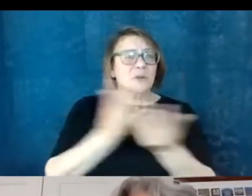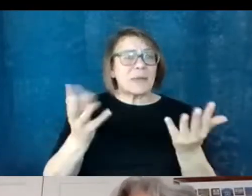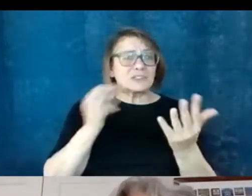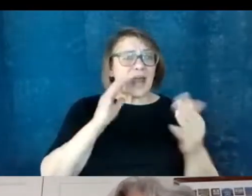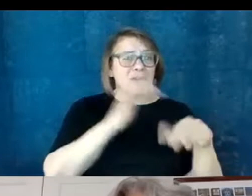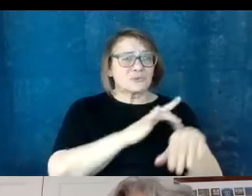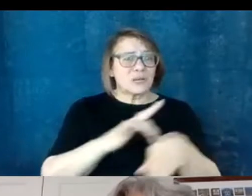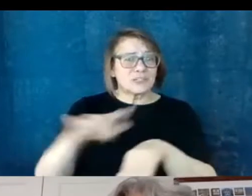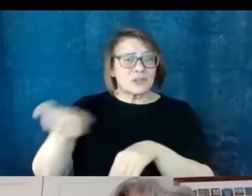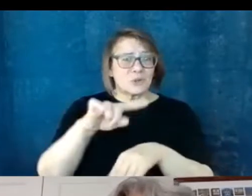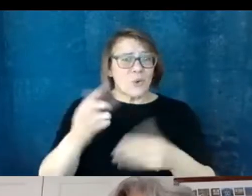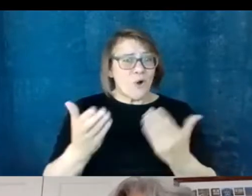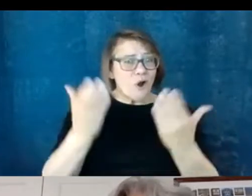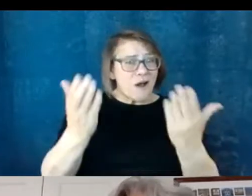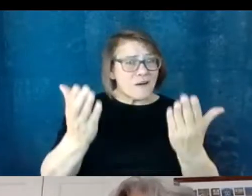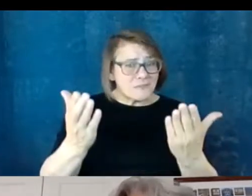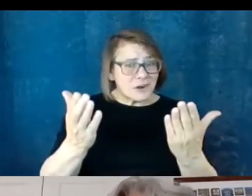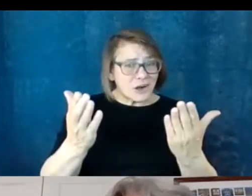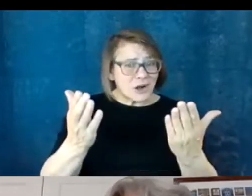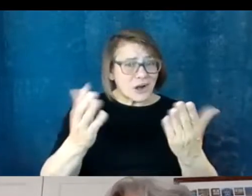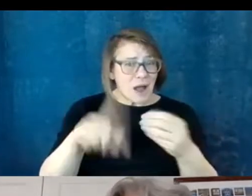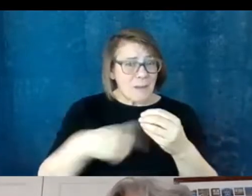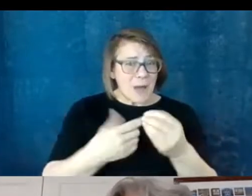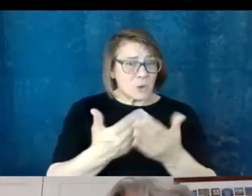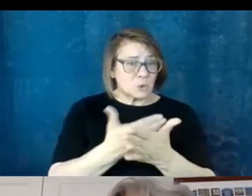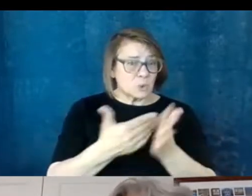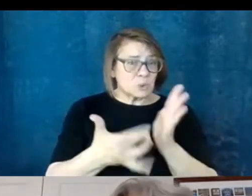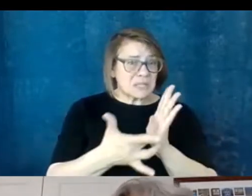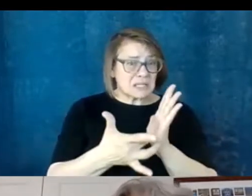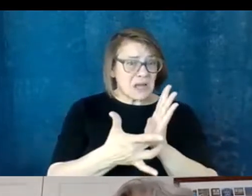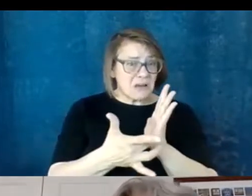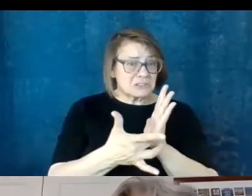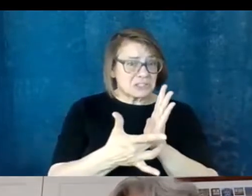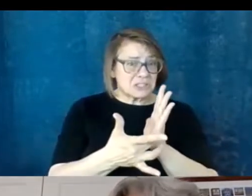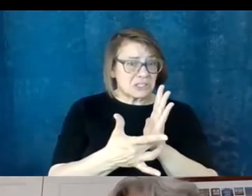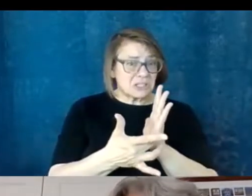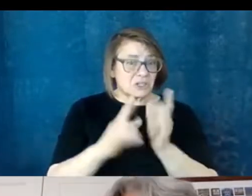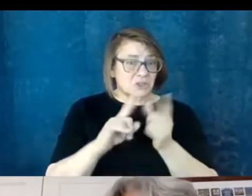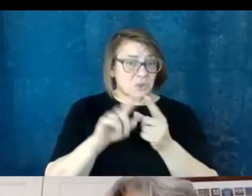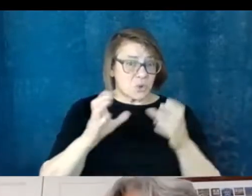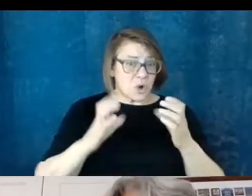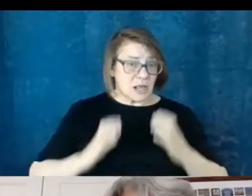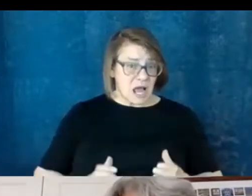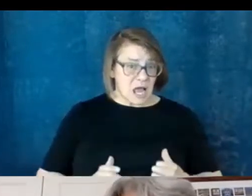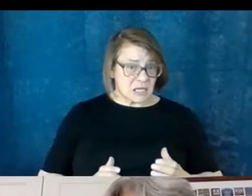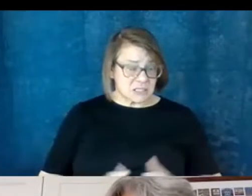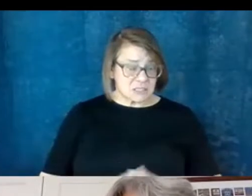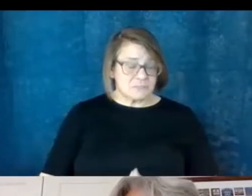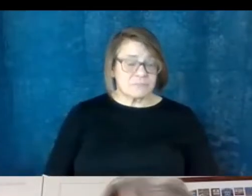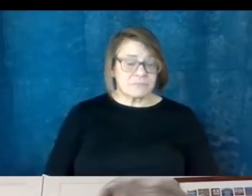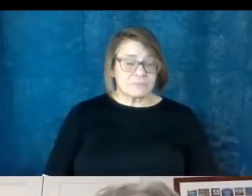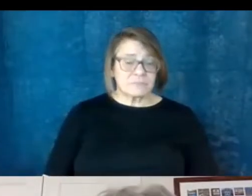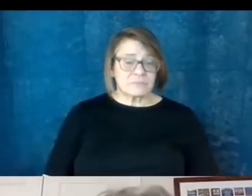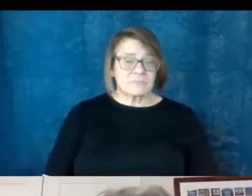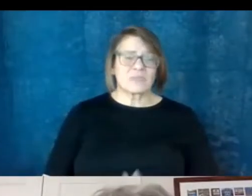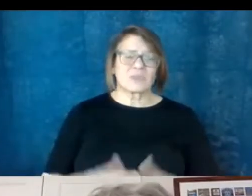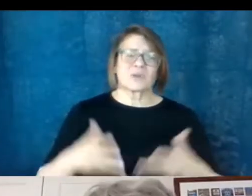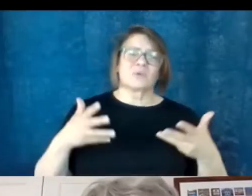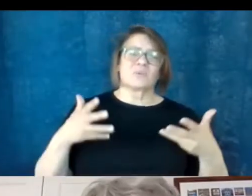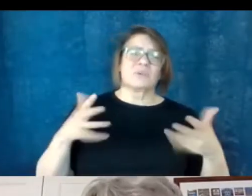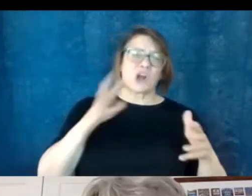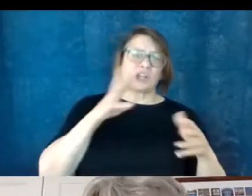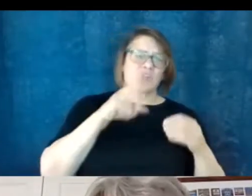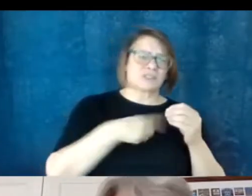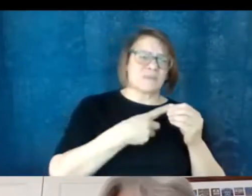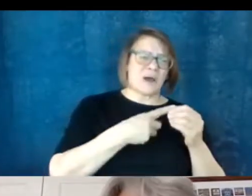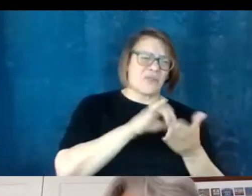resources you offer about new technology to your clients. And we've talked a lot about that. So